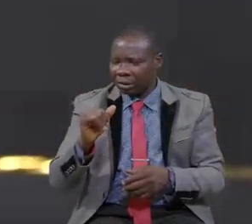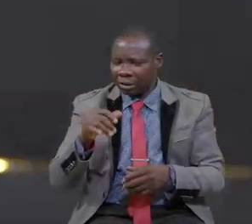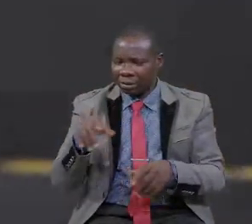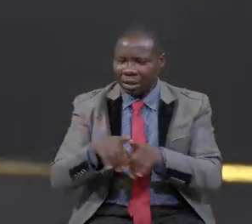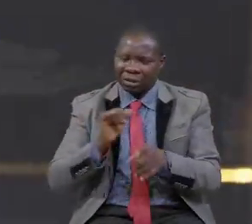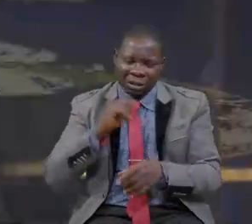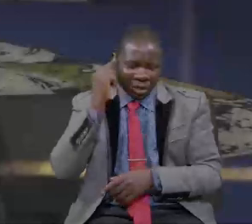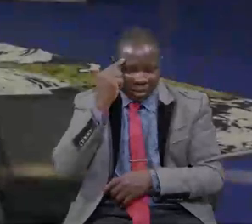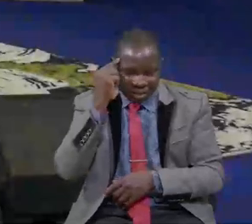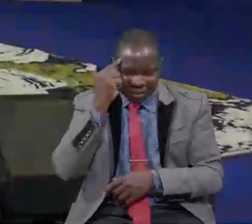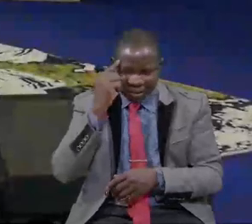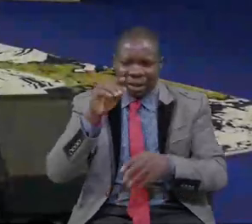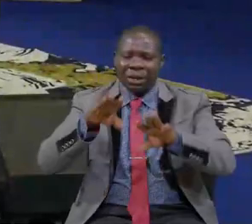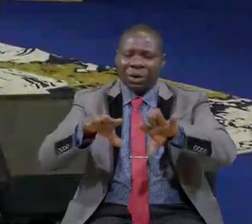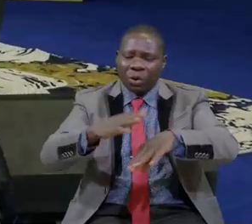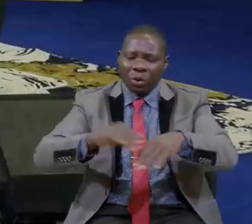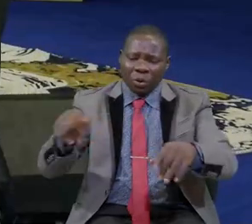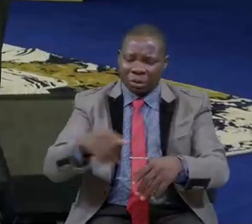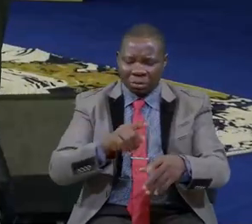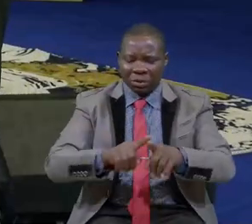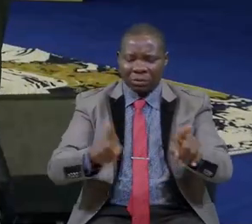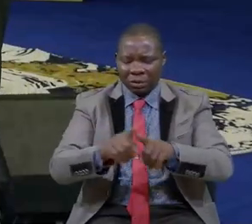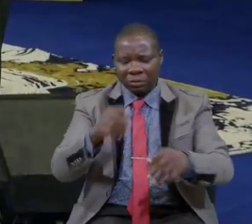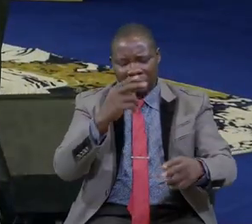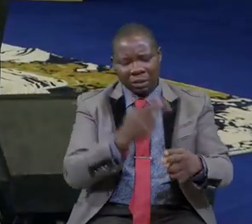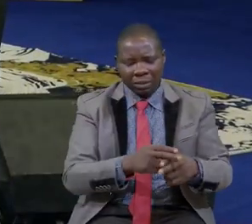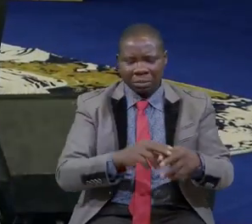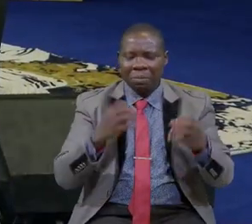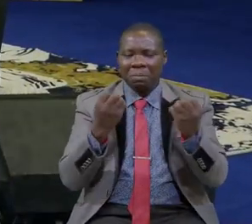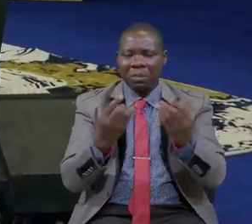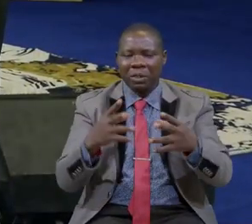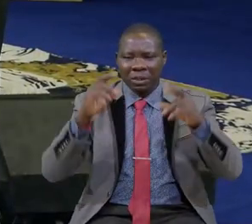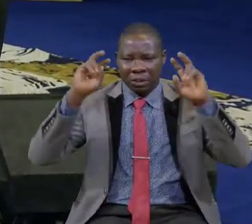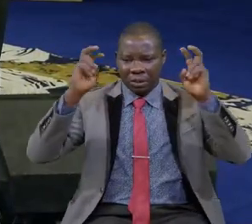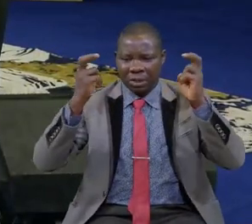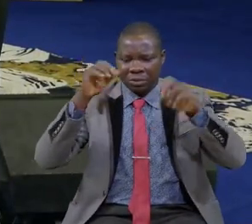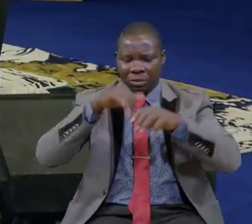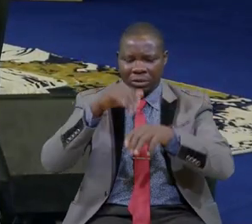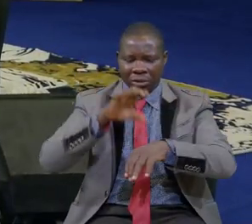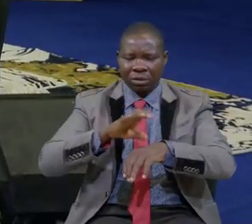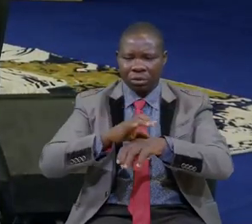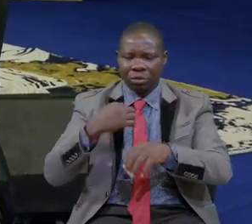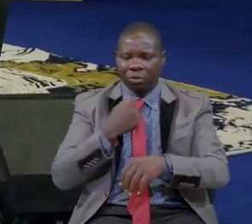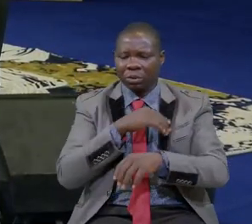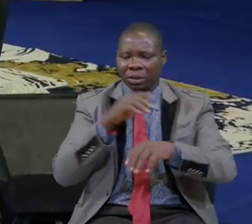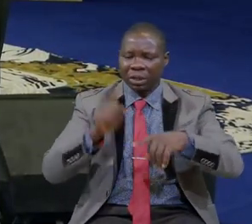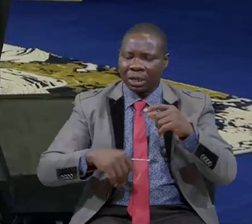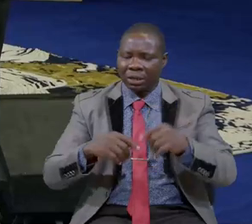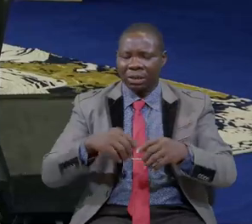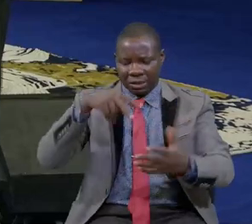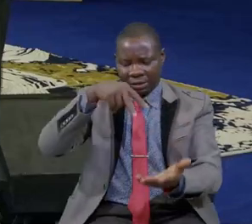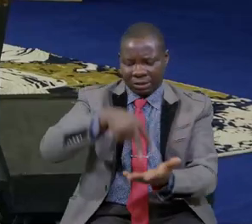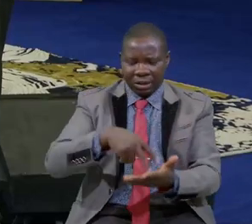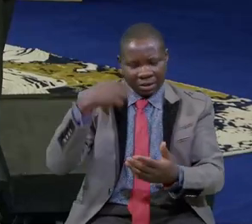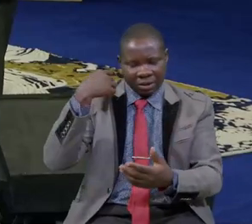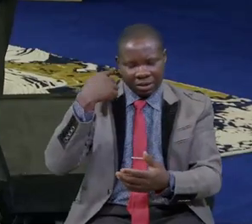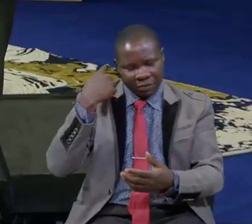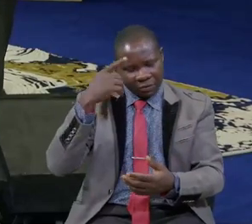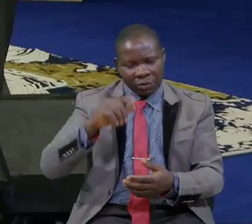the church. You cannot vouch for religious people anymore. I'm talking about all the